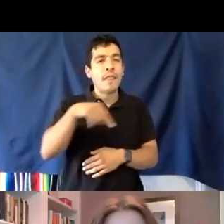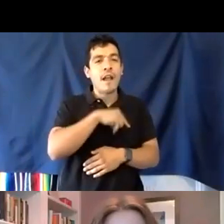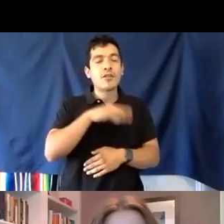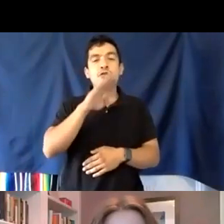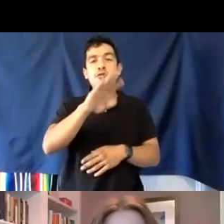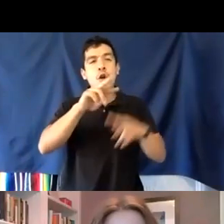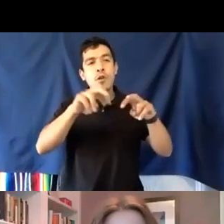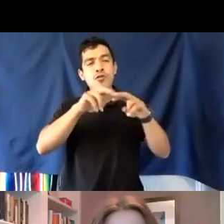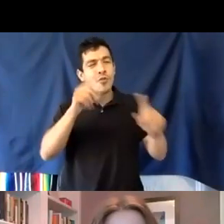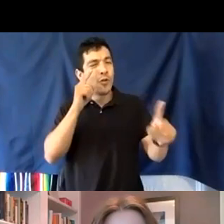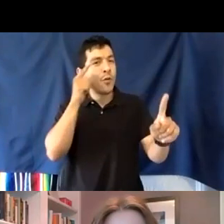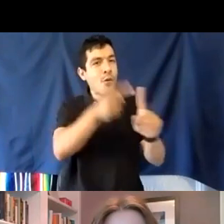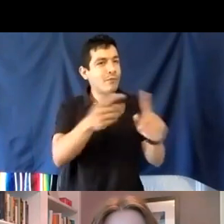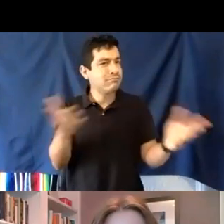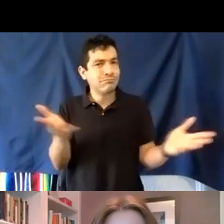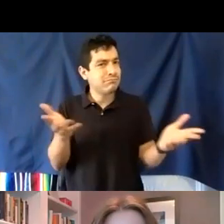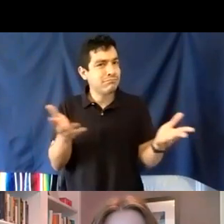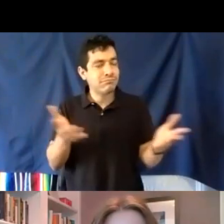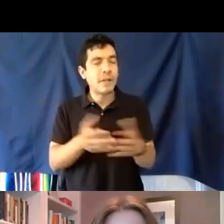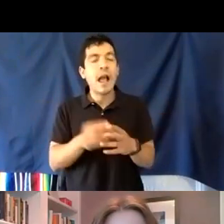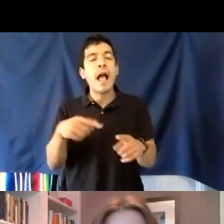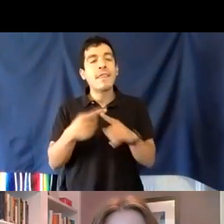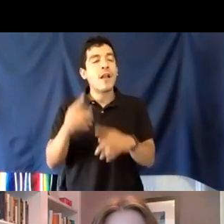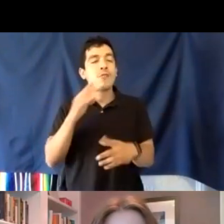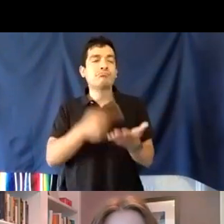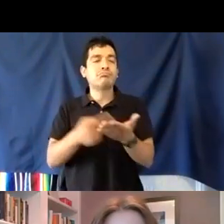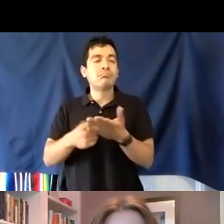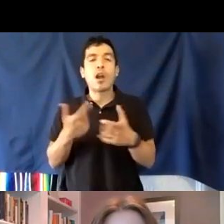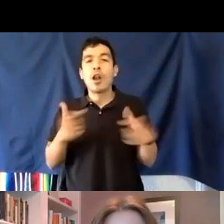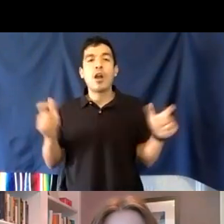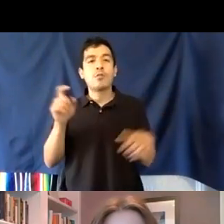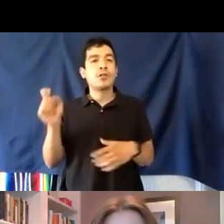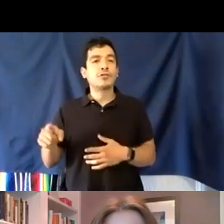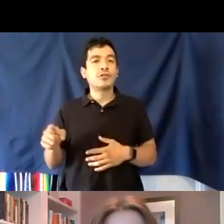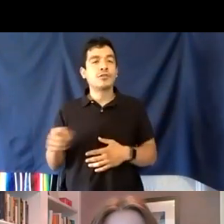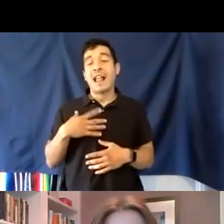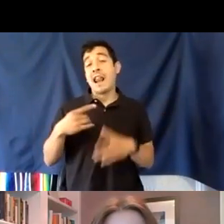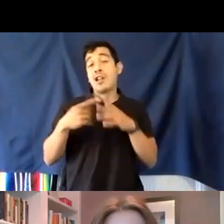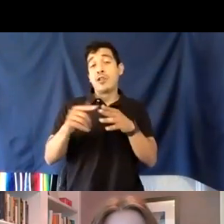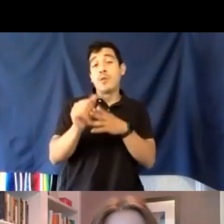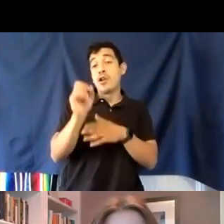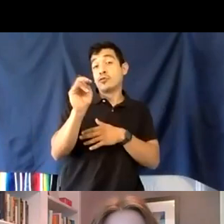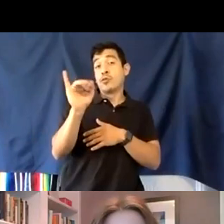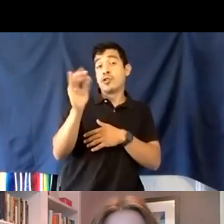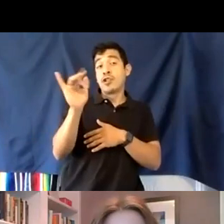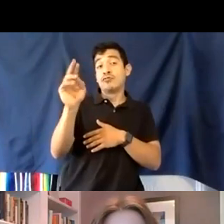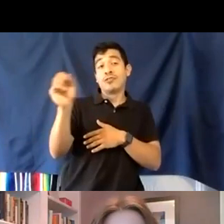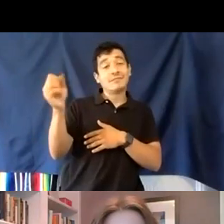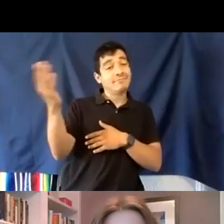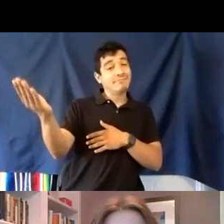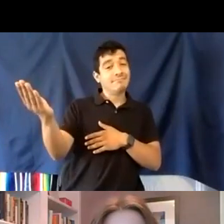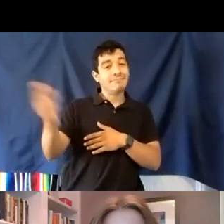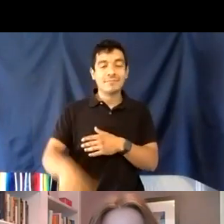research in your work. And then we'll dive into some of the larger questions at hand. And I thought I'd start with Sonya Childress. So please.